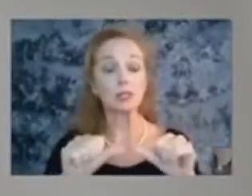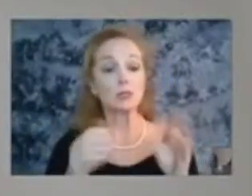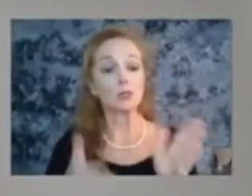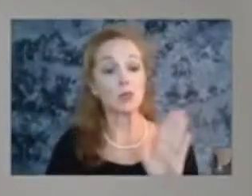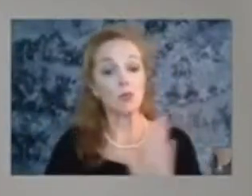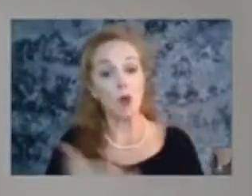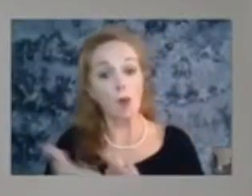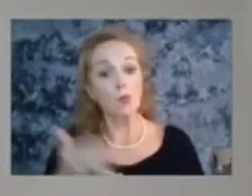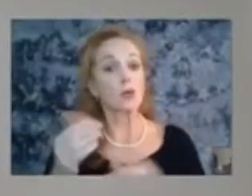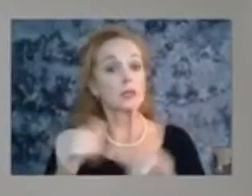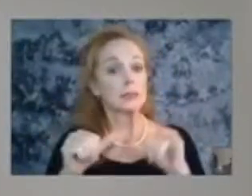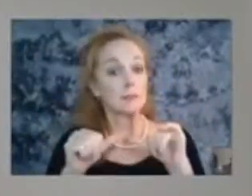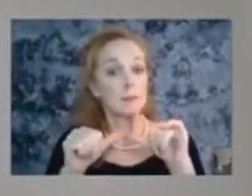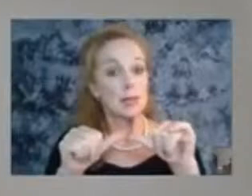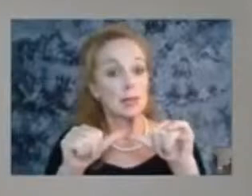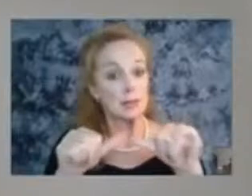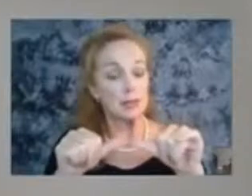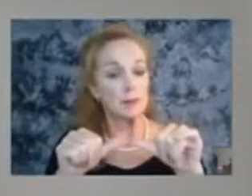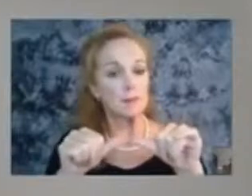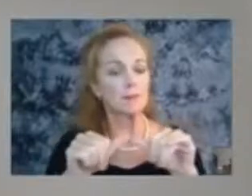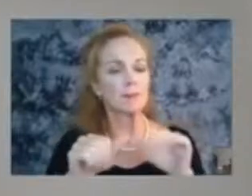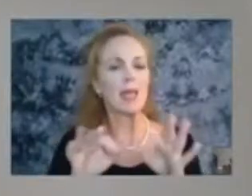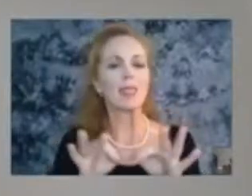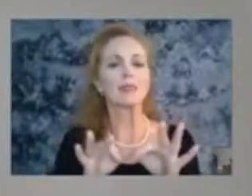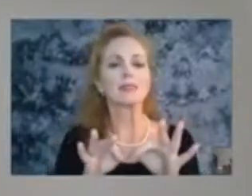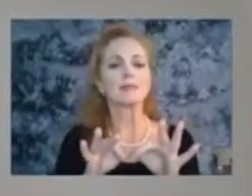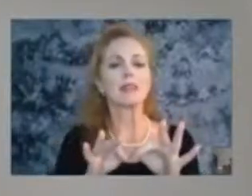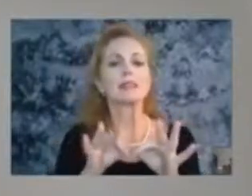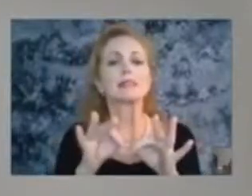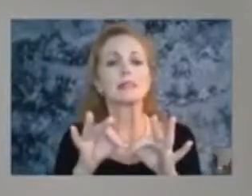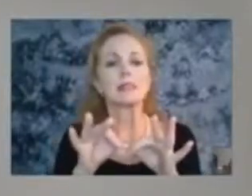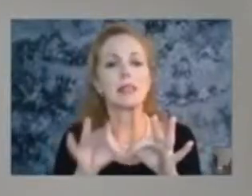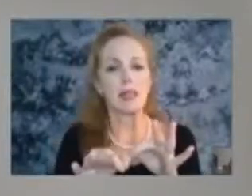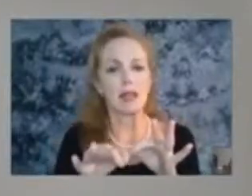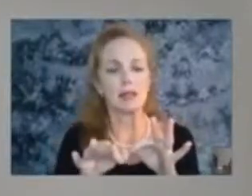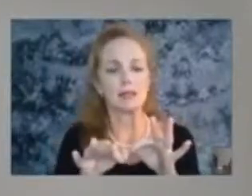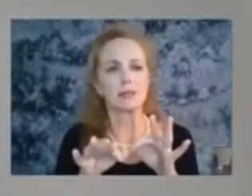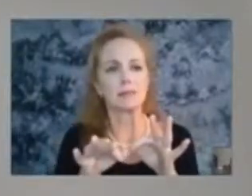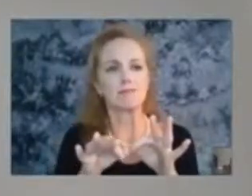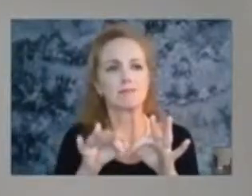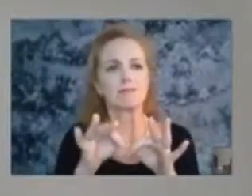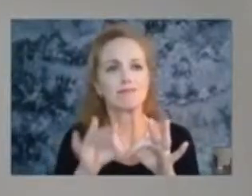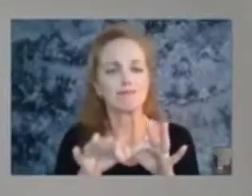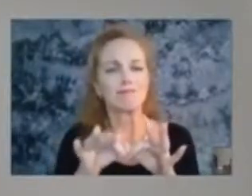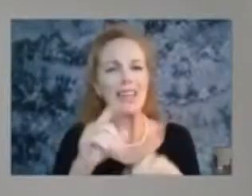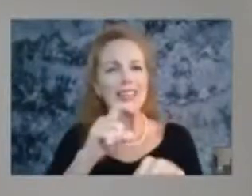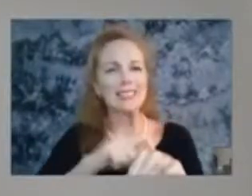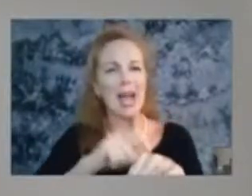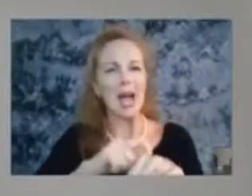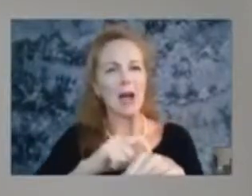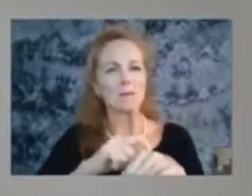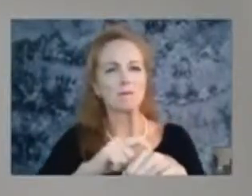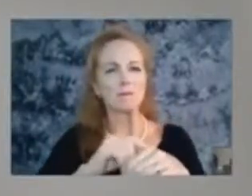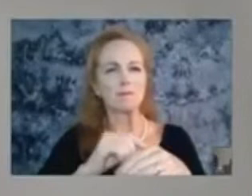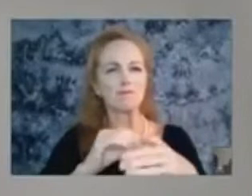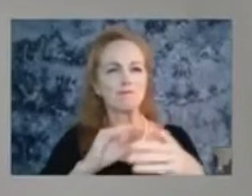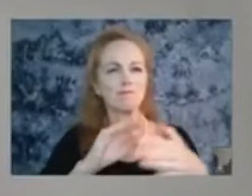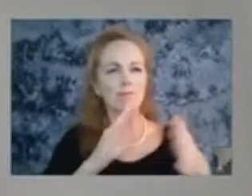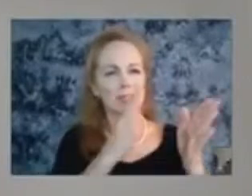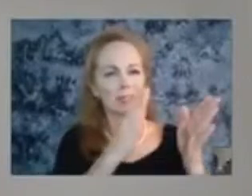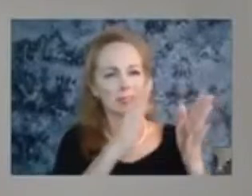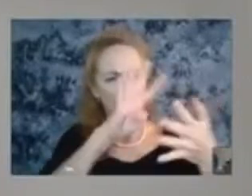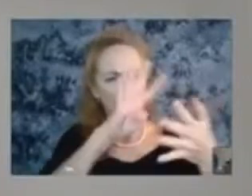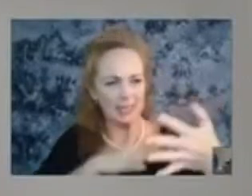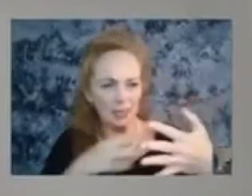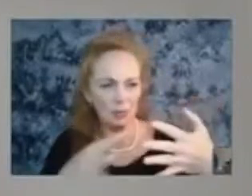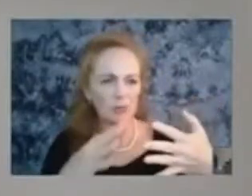there are delays or timed situations or sequences, if you will, in the various equipment, from the chillers